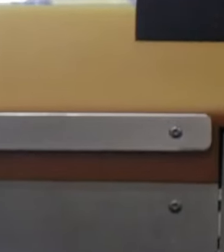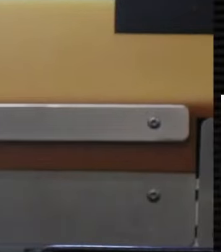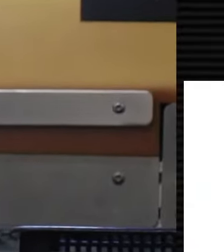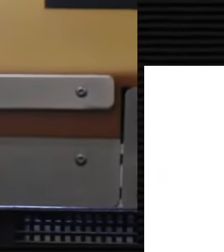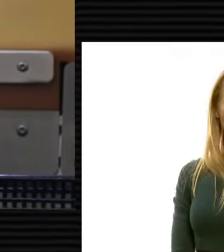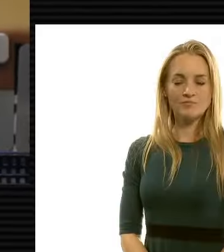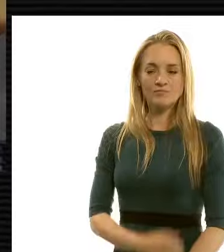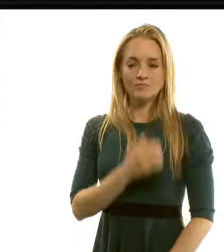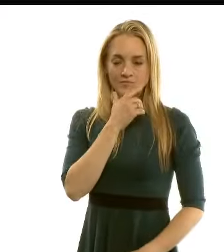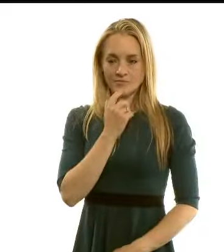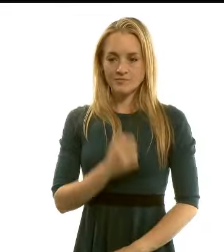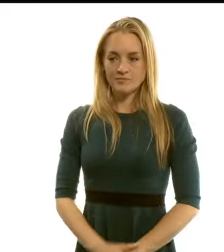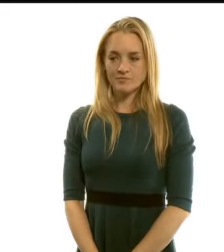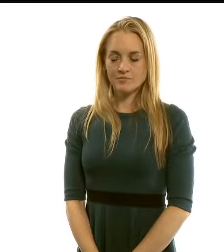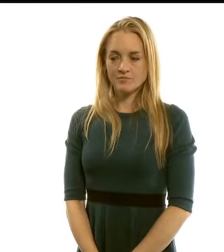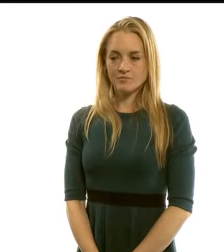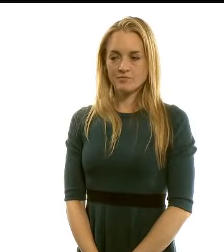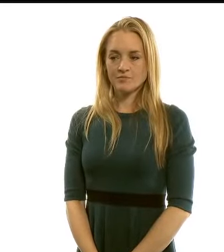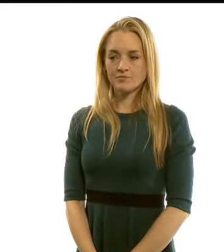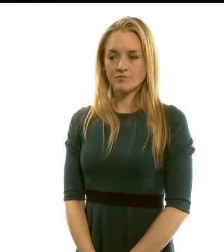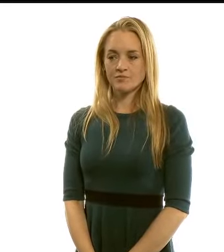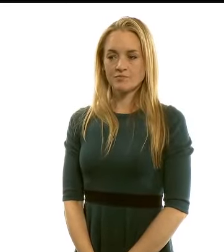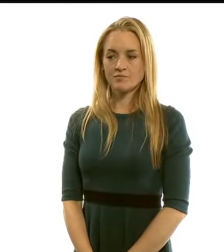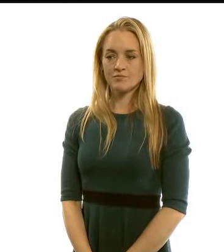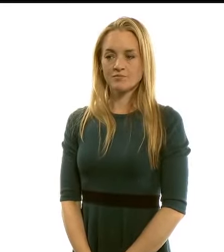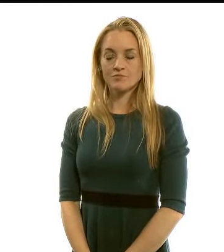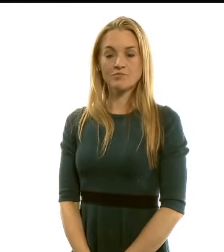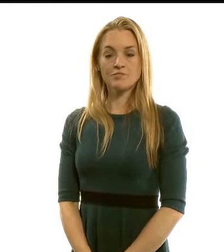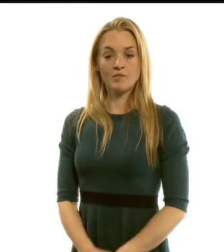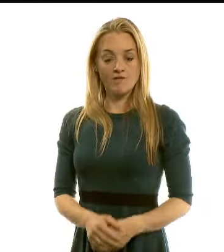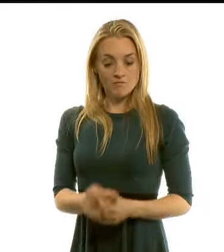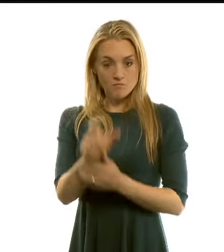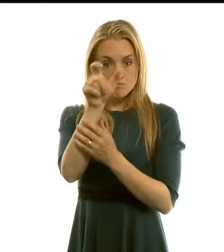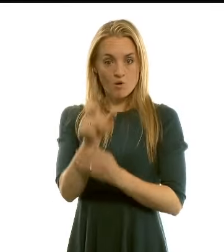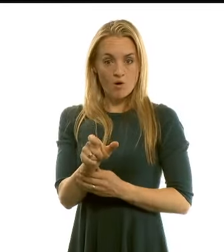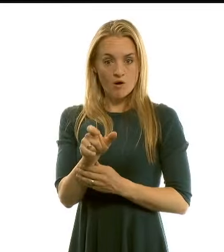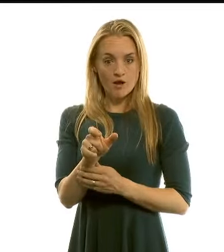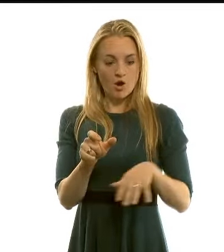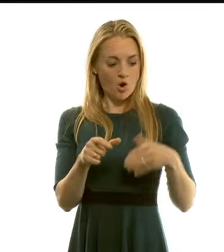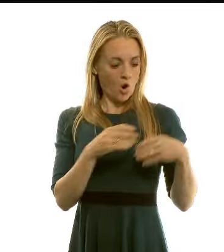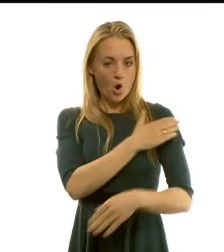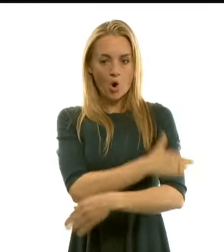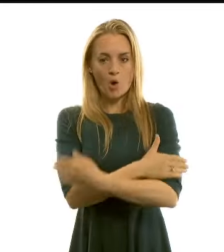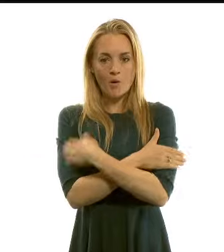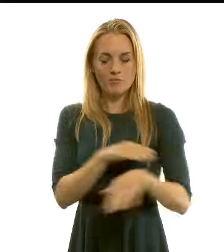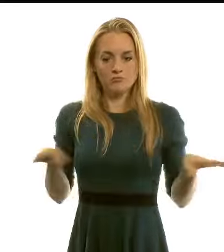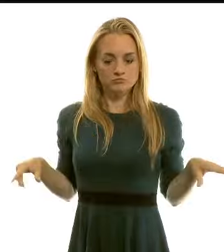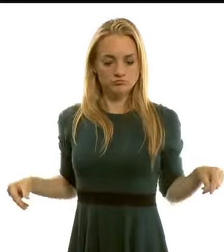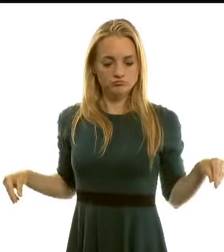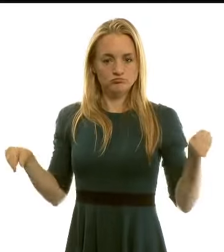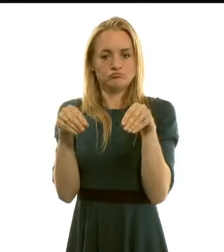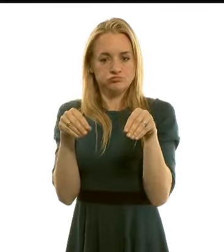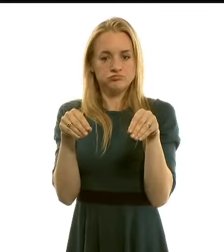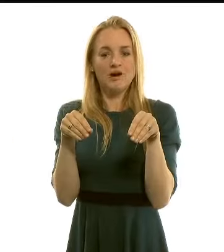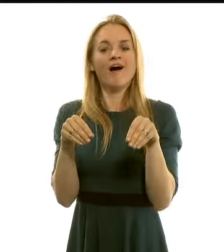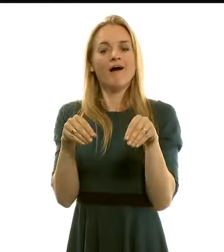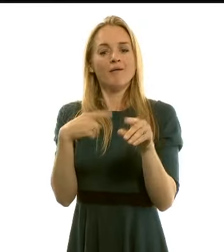minifigure torsos, followed by adding arms and the iconic Lego minifigure hands.